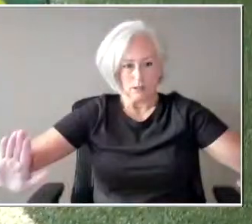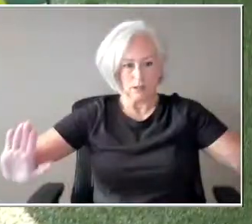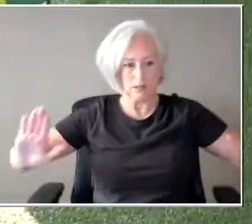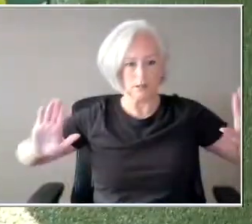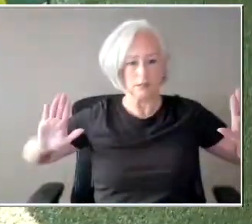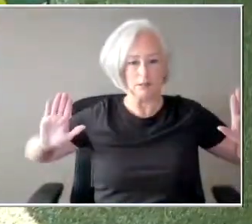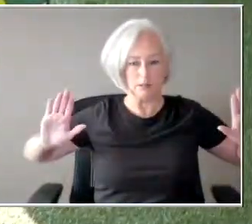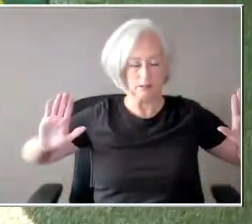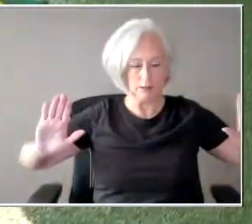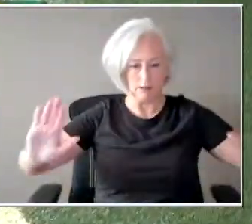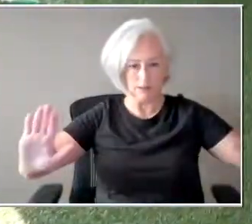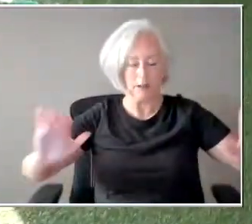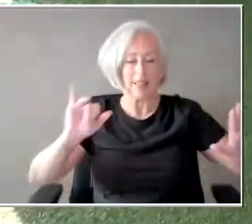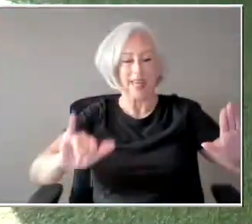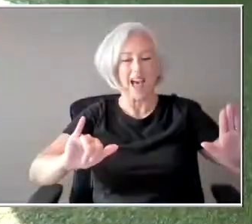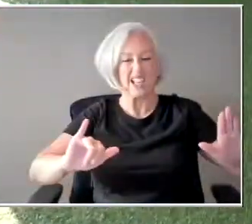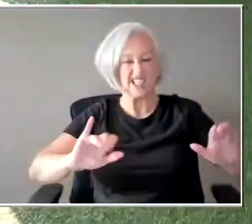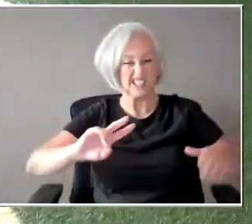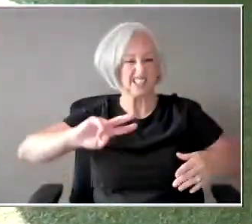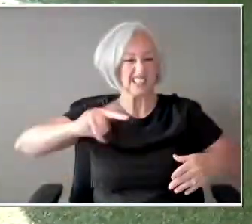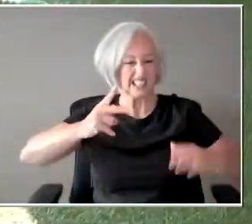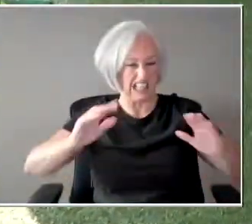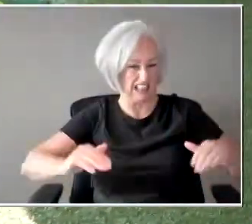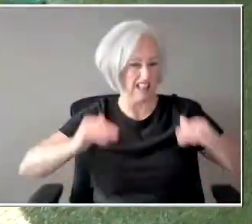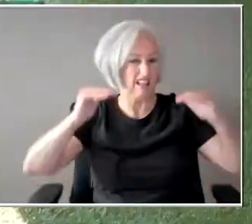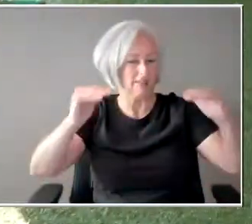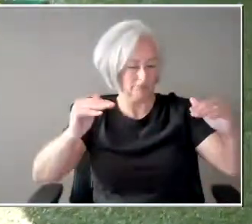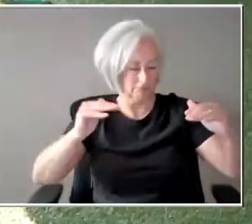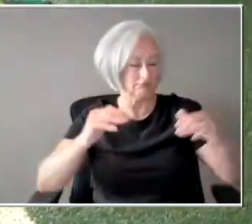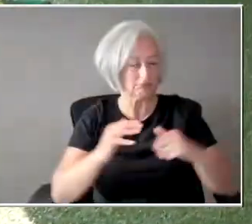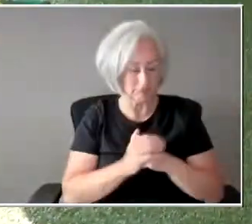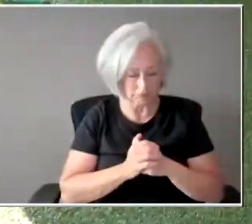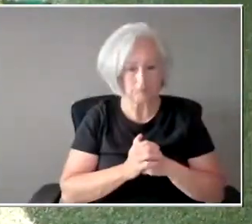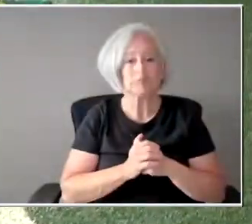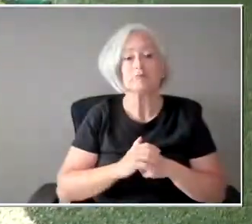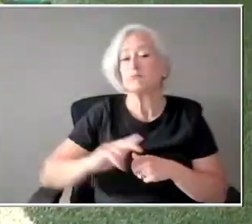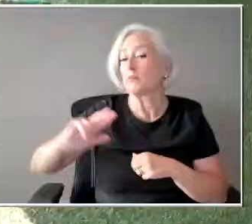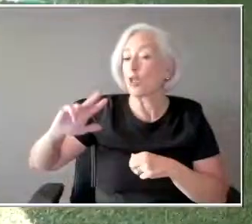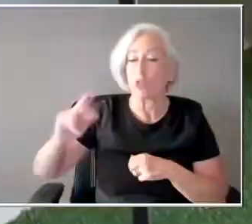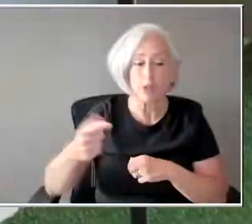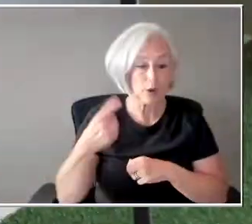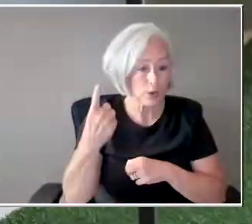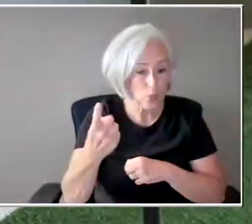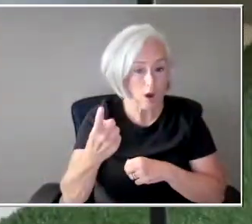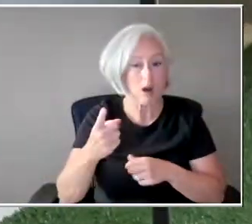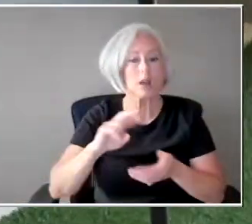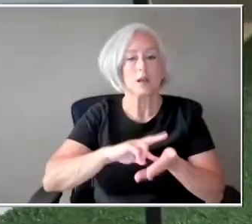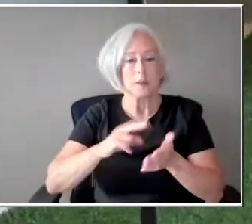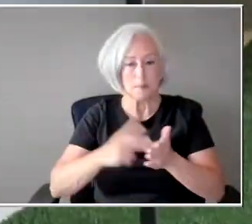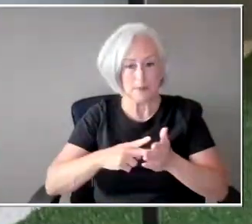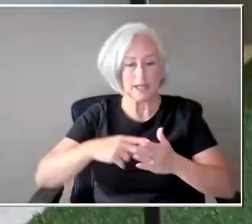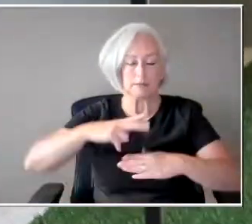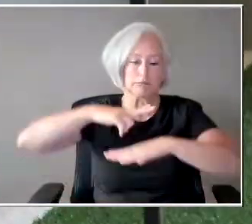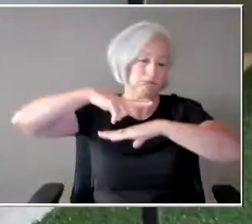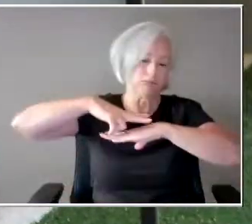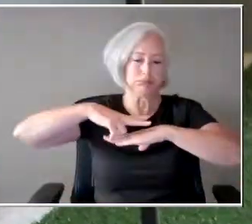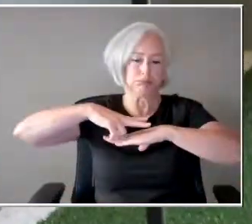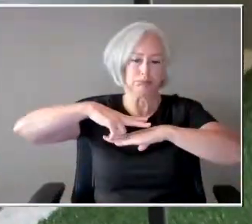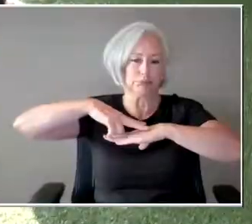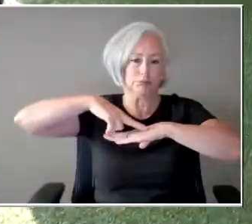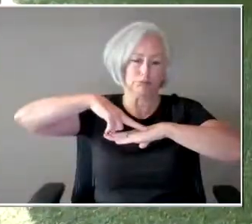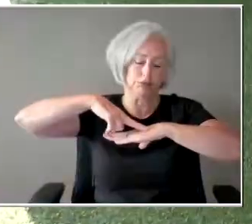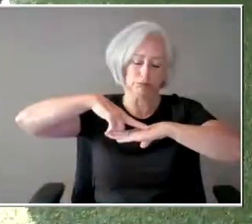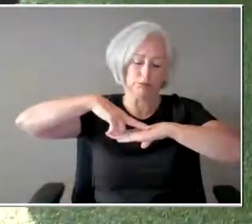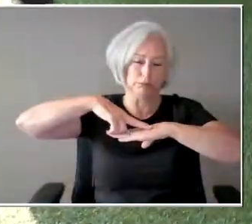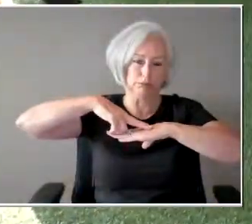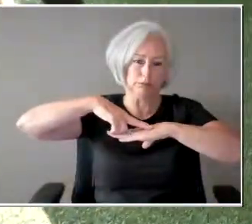be progression 2 from the wall. And then progression 3 would be something like a full push-up. So go ahead and come all the way into a full push-up. I